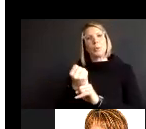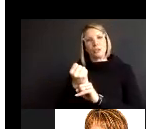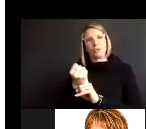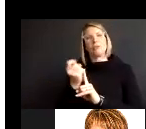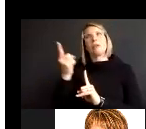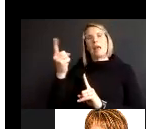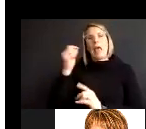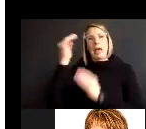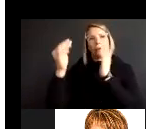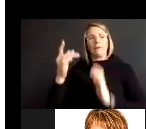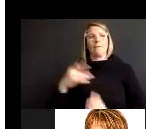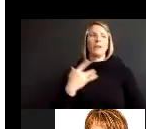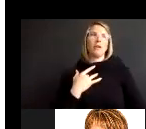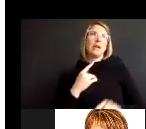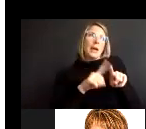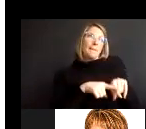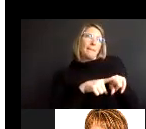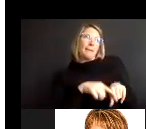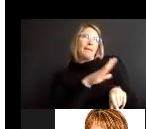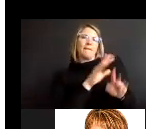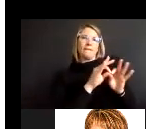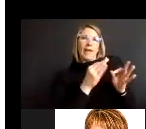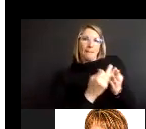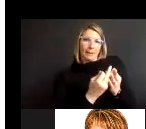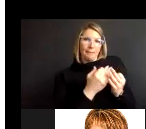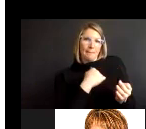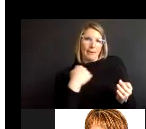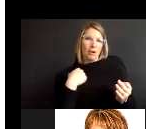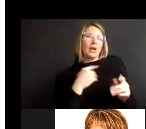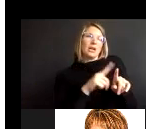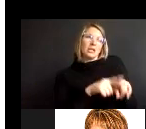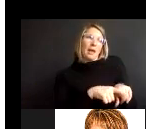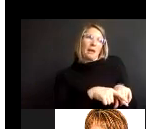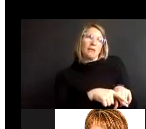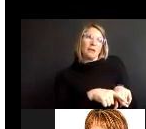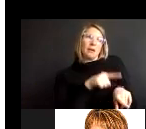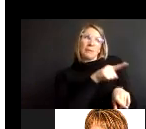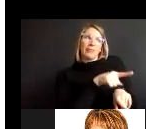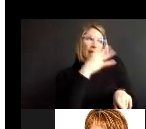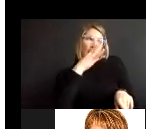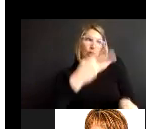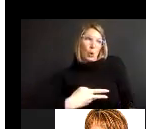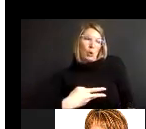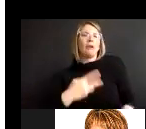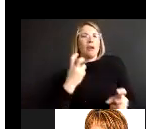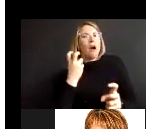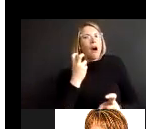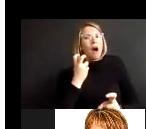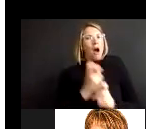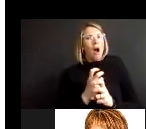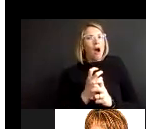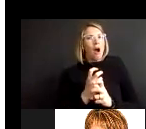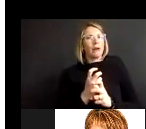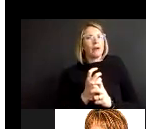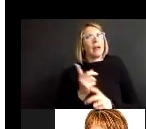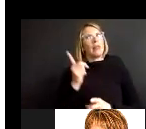that situation and I'm very reliant on that person or that situation for my well-being, it could be very, very difficult to put up your hand and